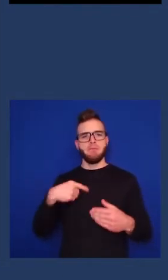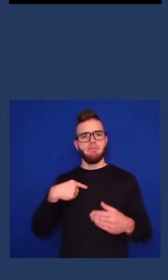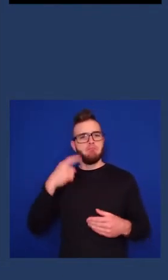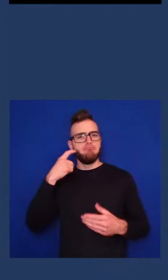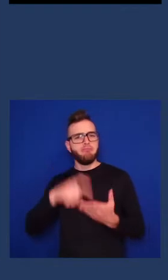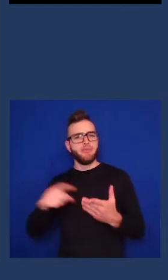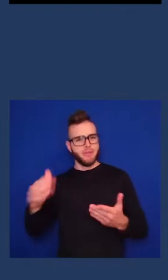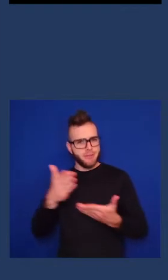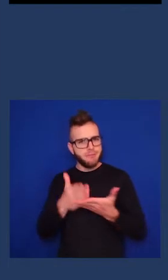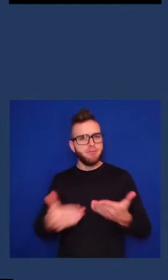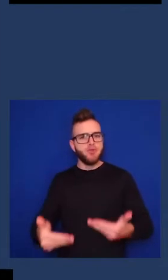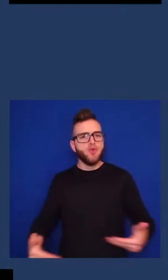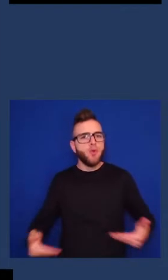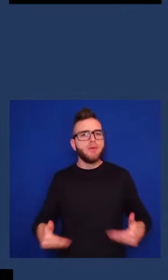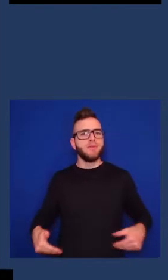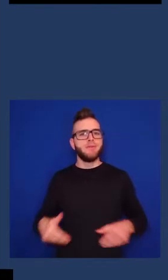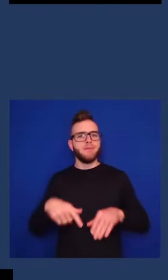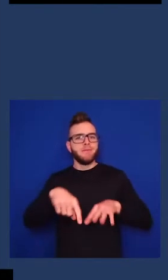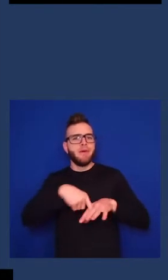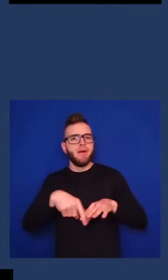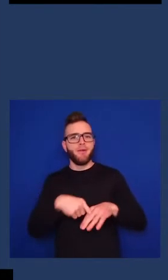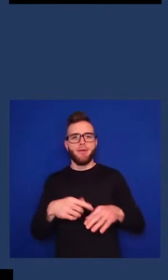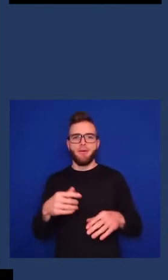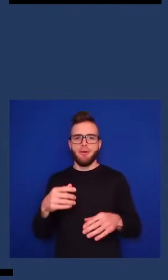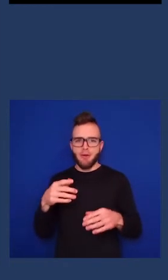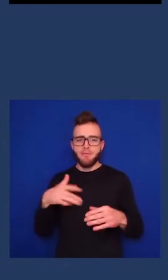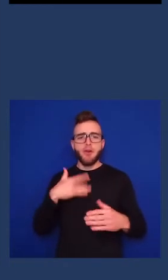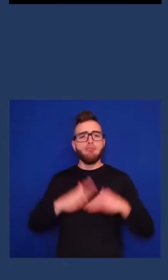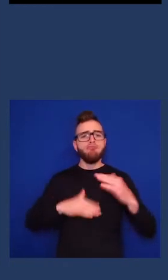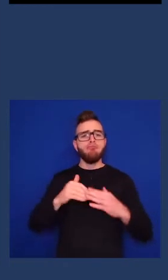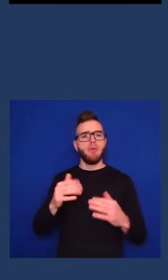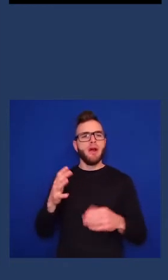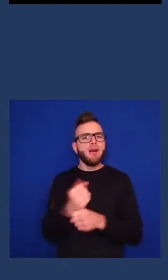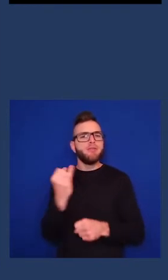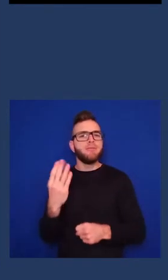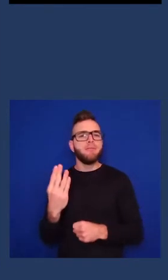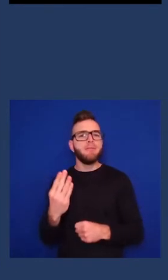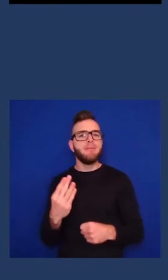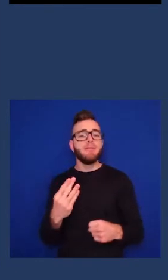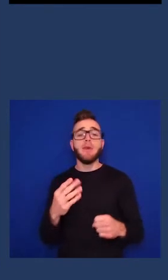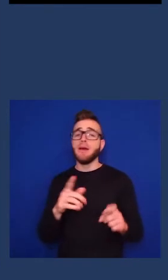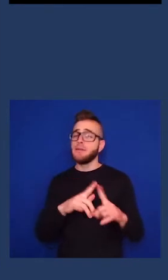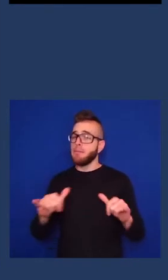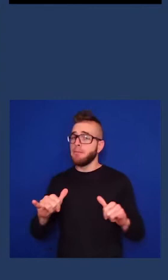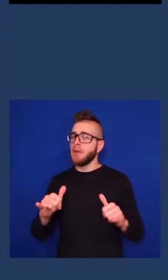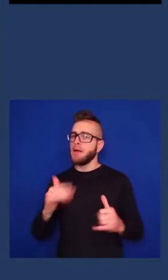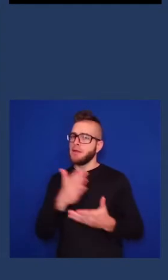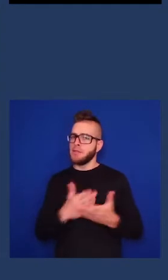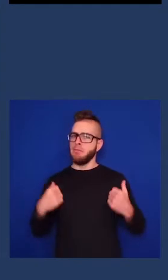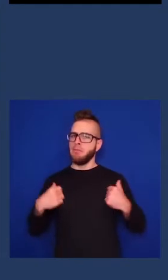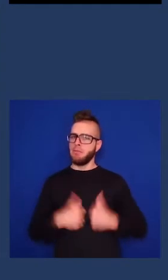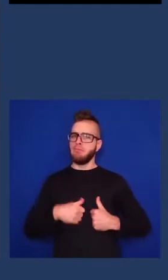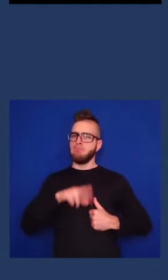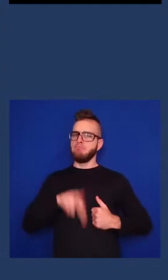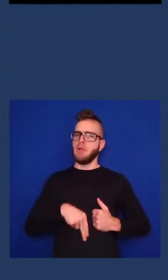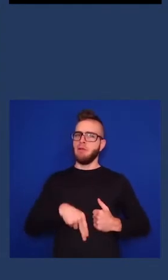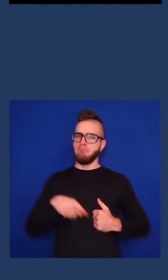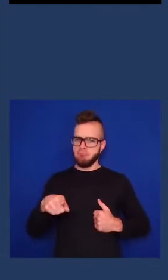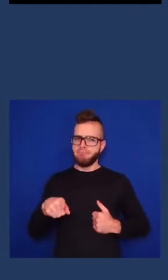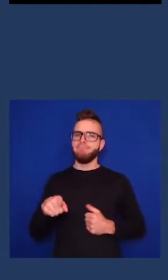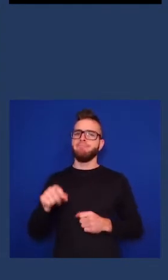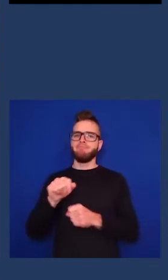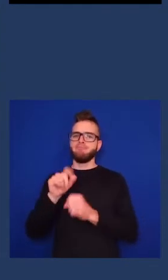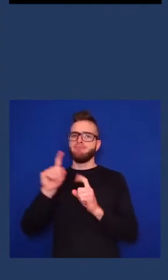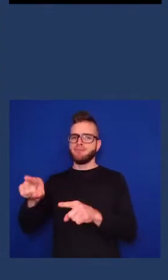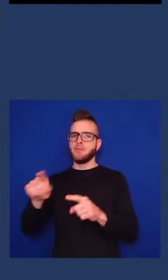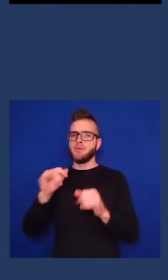I've also seen candidates who really prefer to wear that full blazer and tie because that's what they really feel comfortable and confident in.